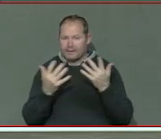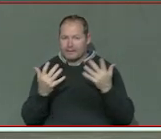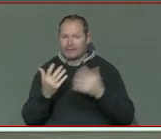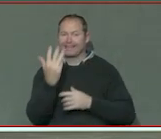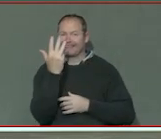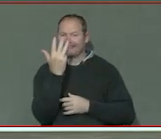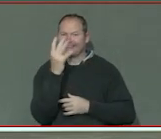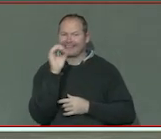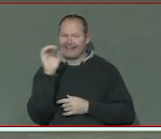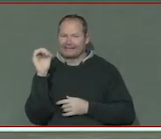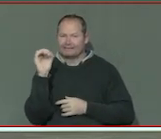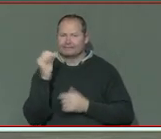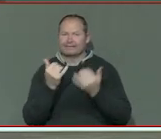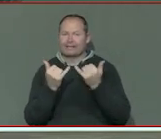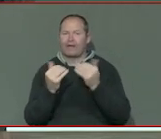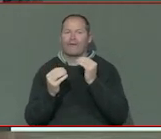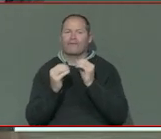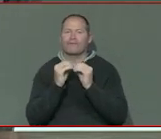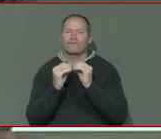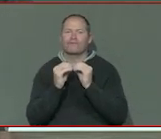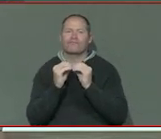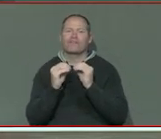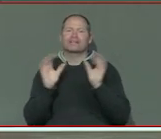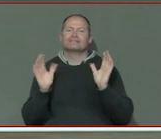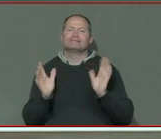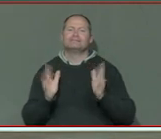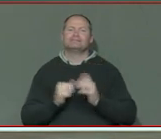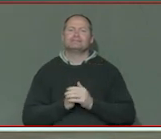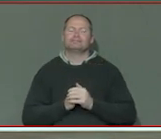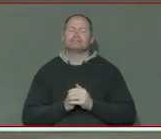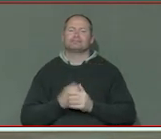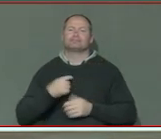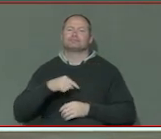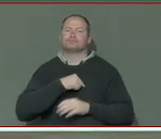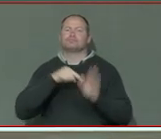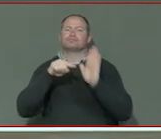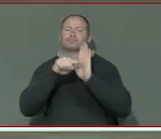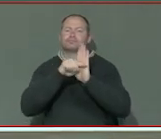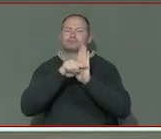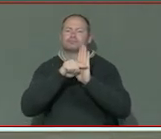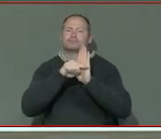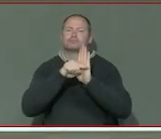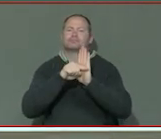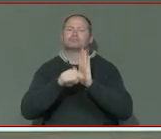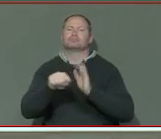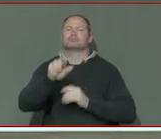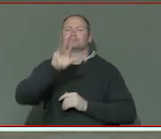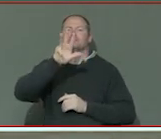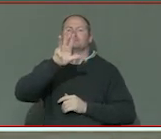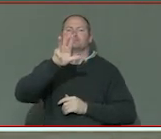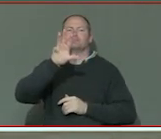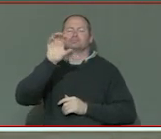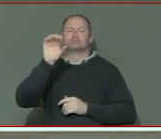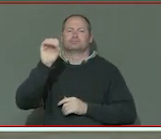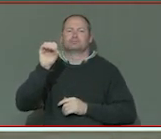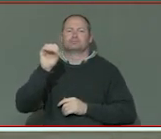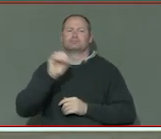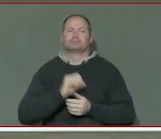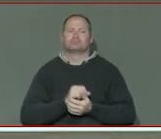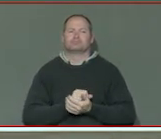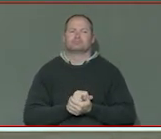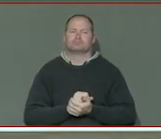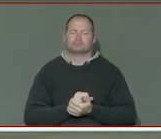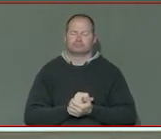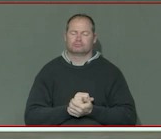900 Rand. So how will we correct that? We will subtract another 90 rand. So we will subtract